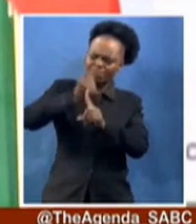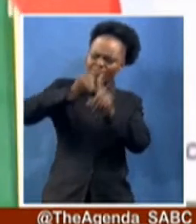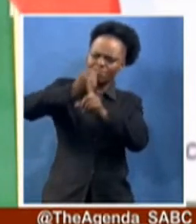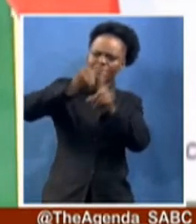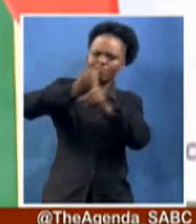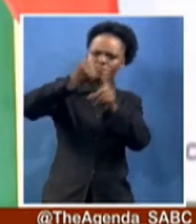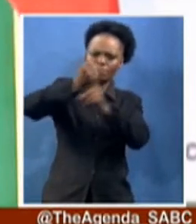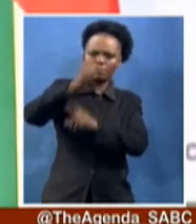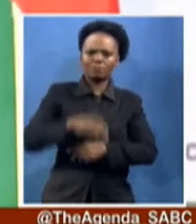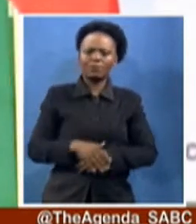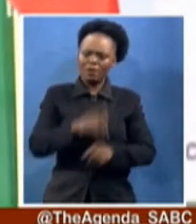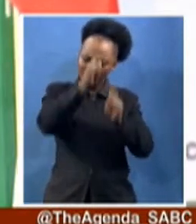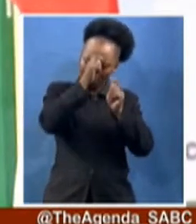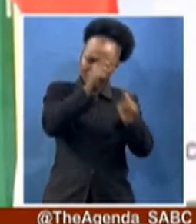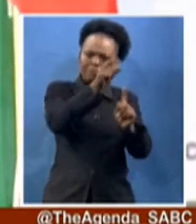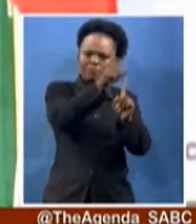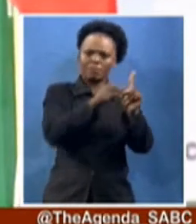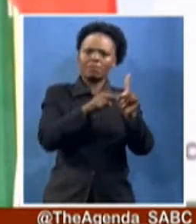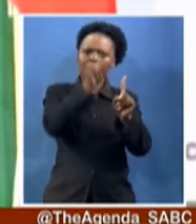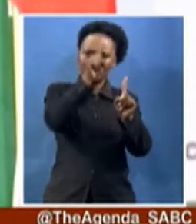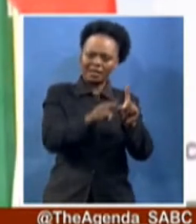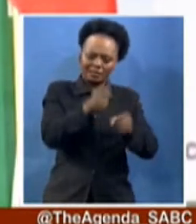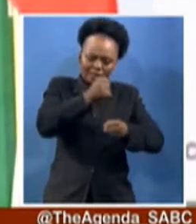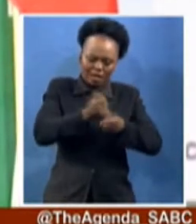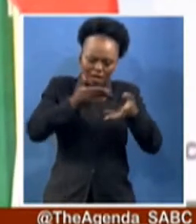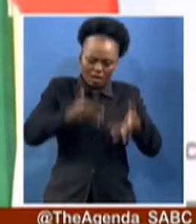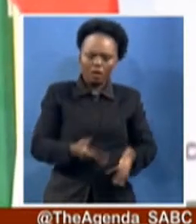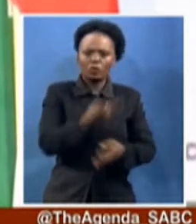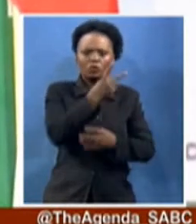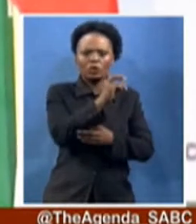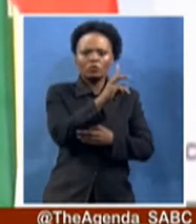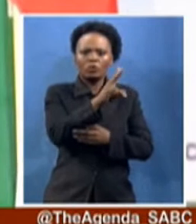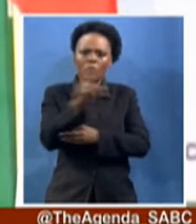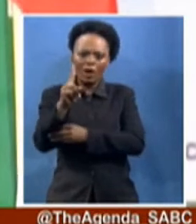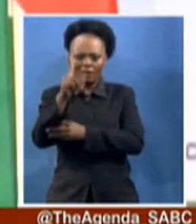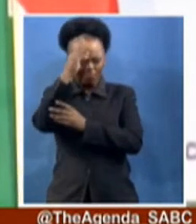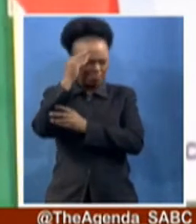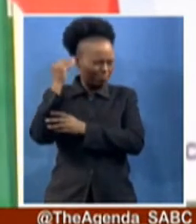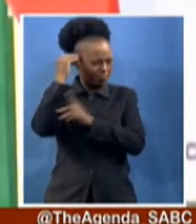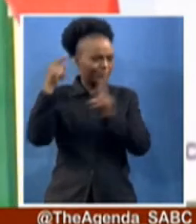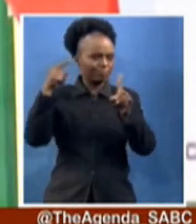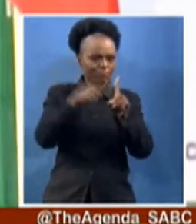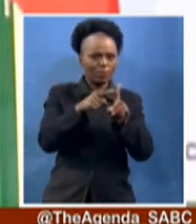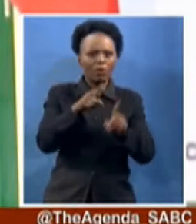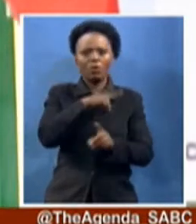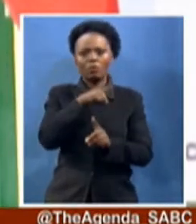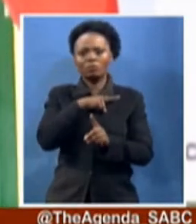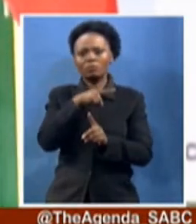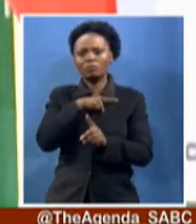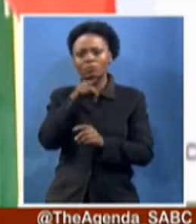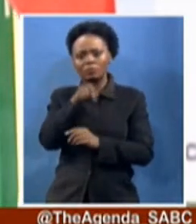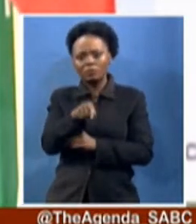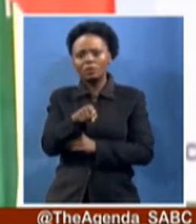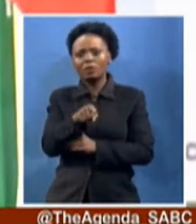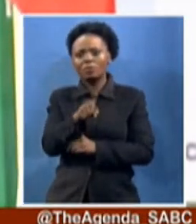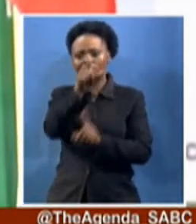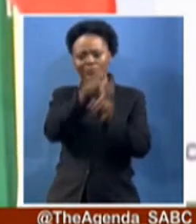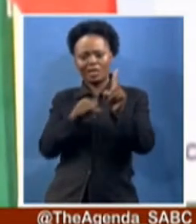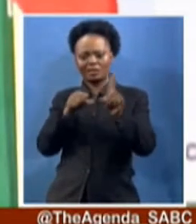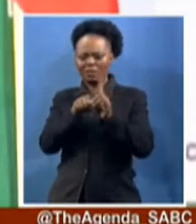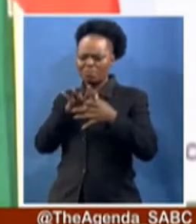2021 as a fitting tribute to her life of service and sacrifice, and more